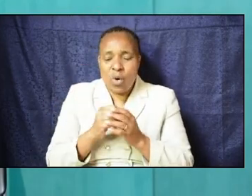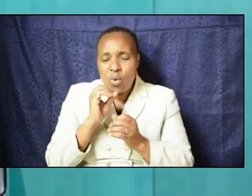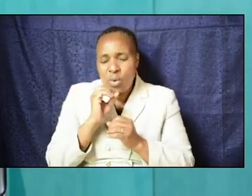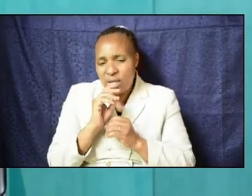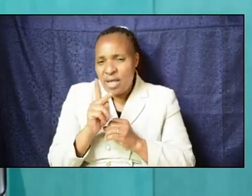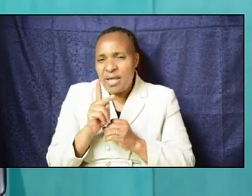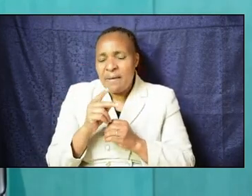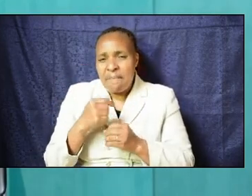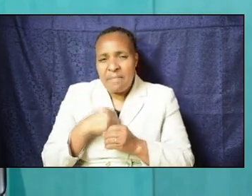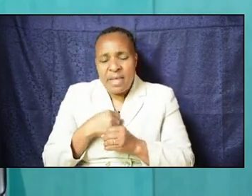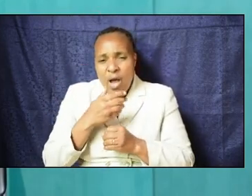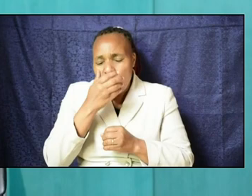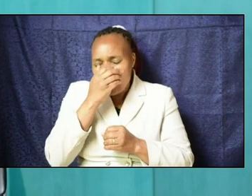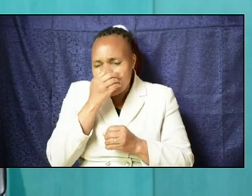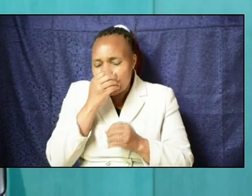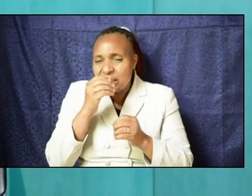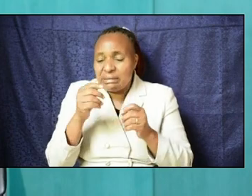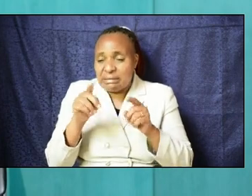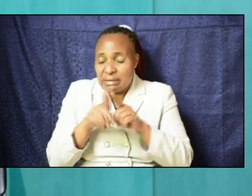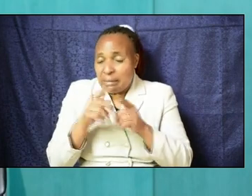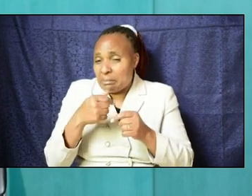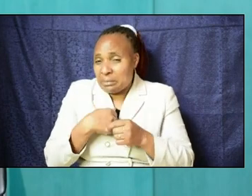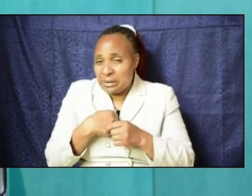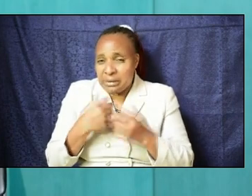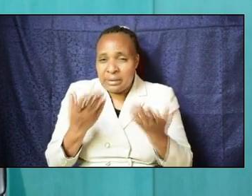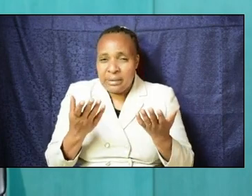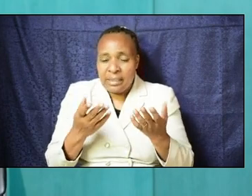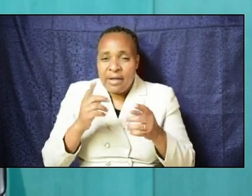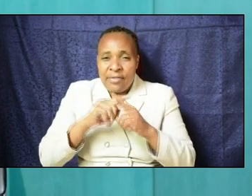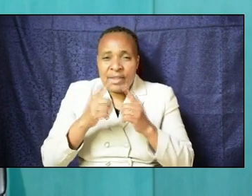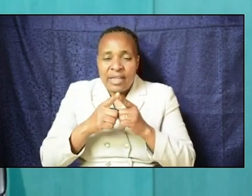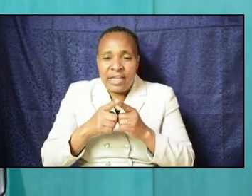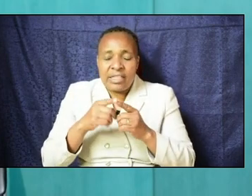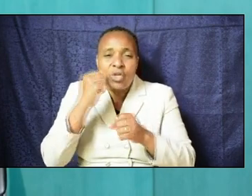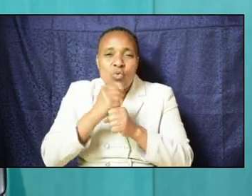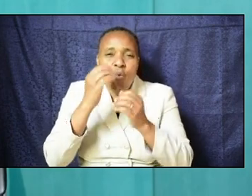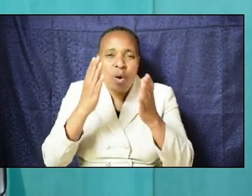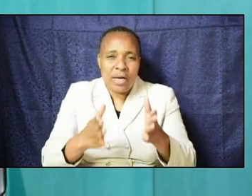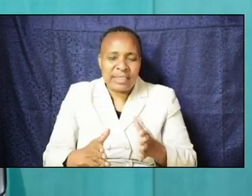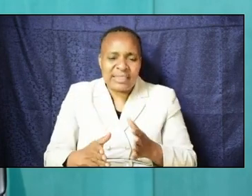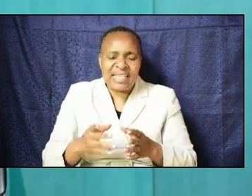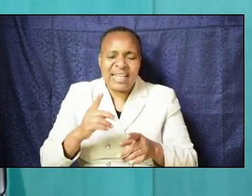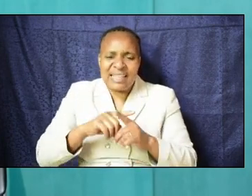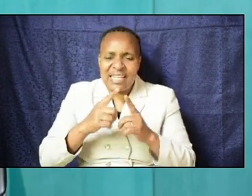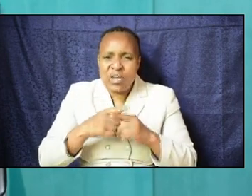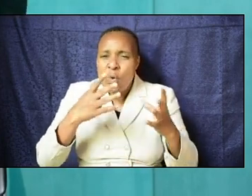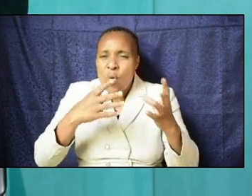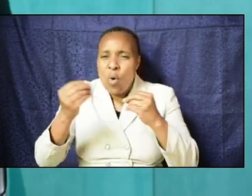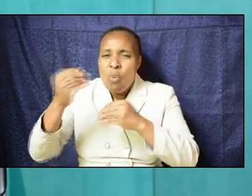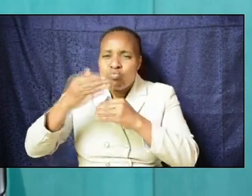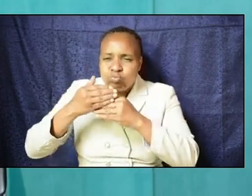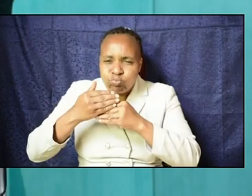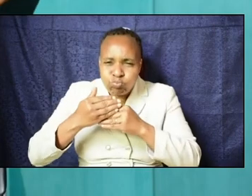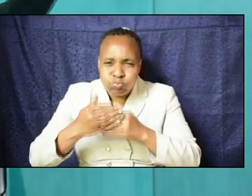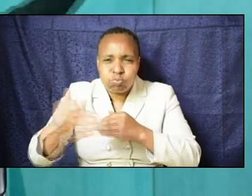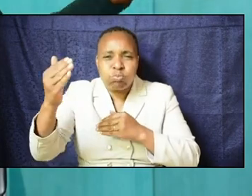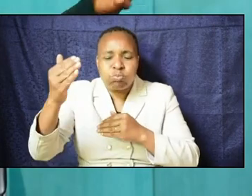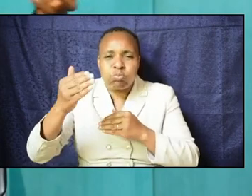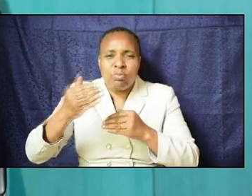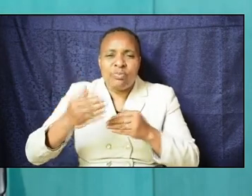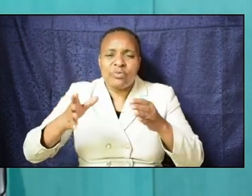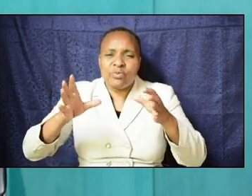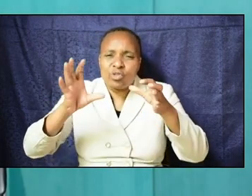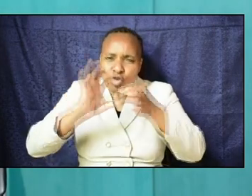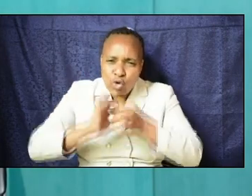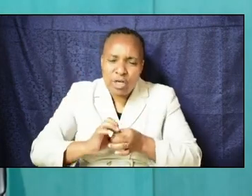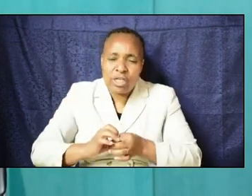oh, I wish I was this. I wish I was this. And then there's the doers, people who actually go ahead, combine their